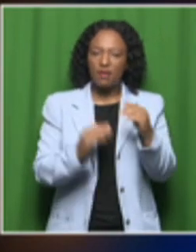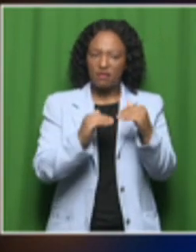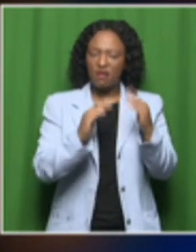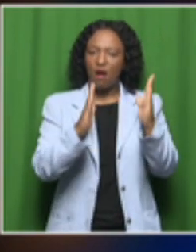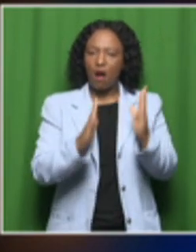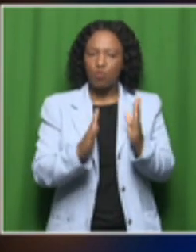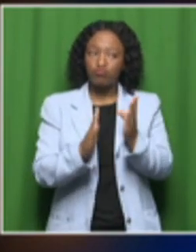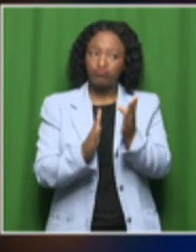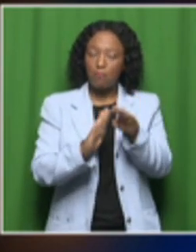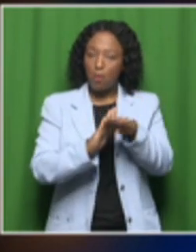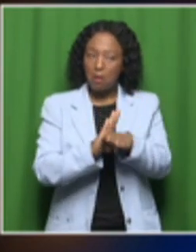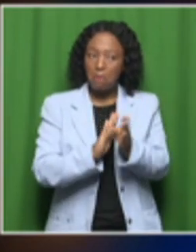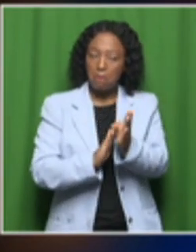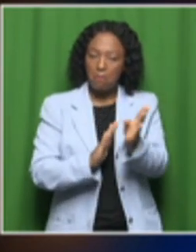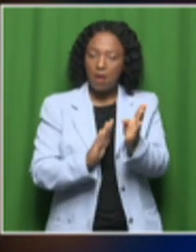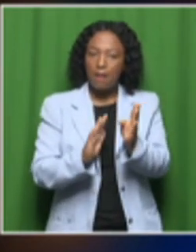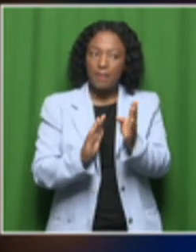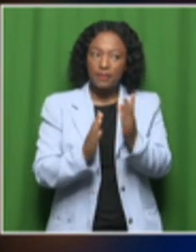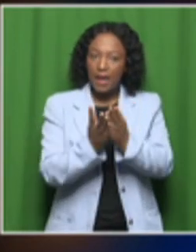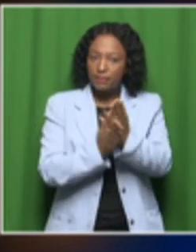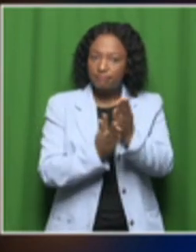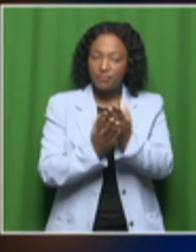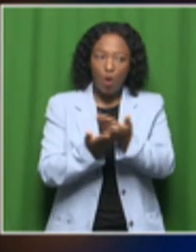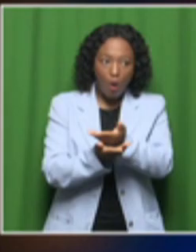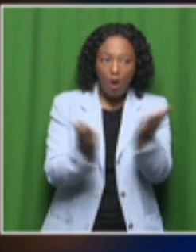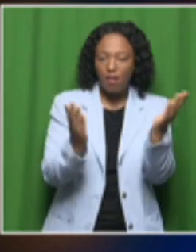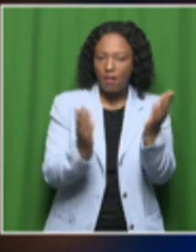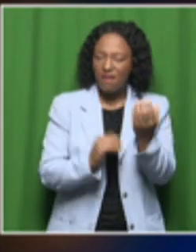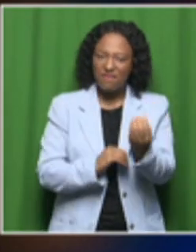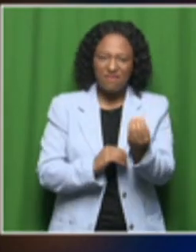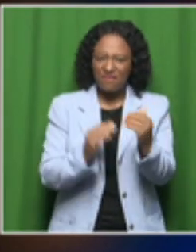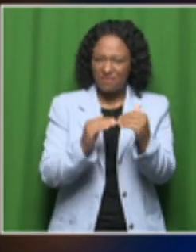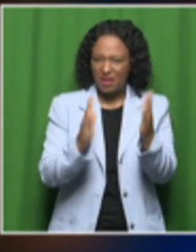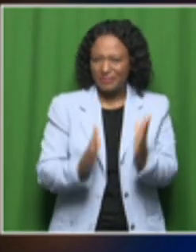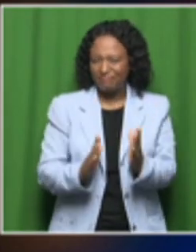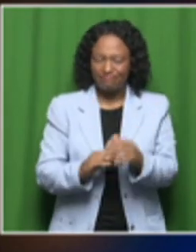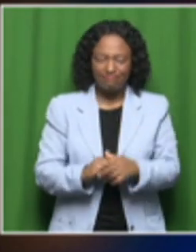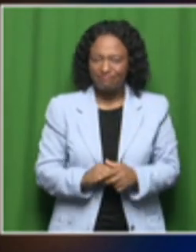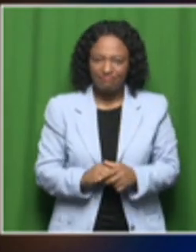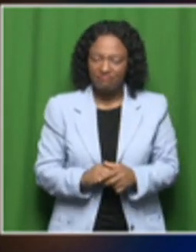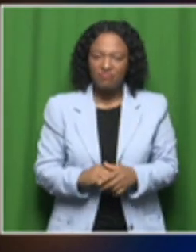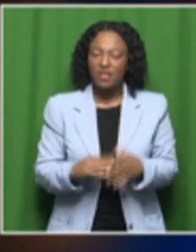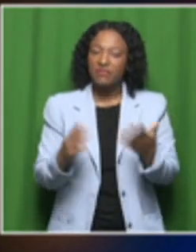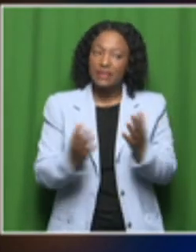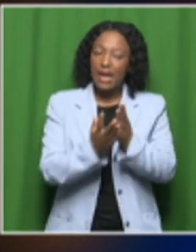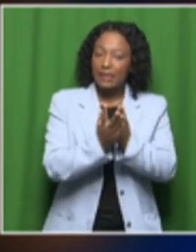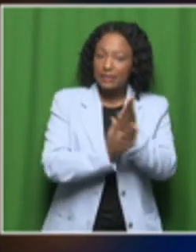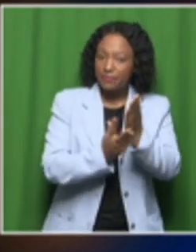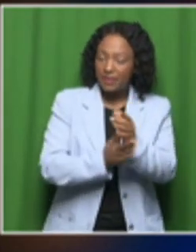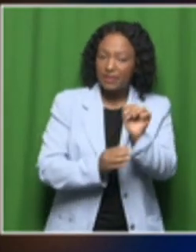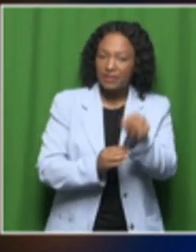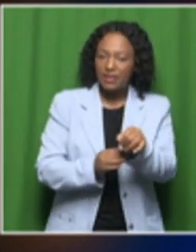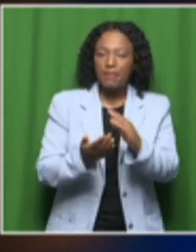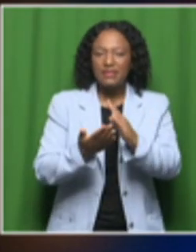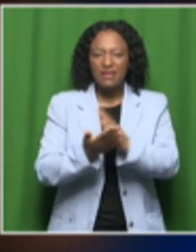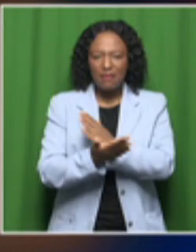that progress is not accessible to everyone. Even when it is accessible, there are dodgy schemes around there to find